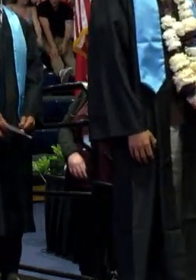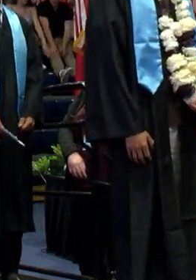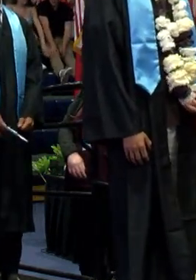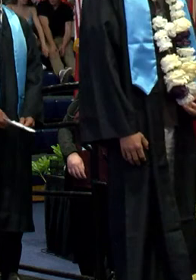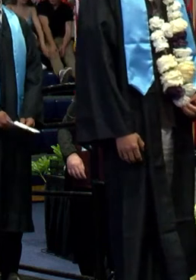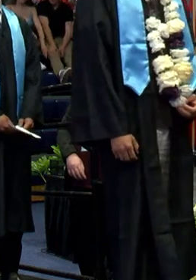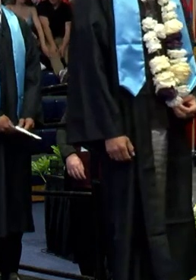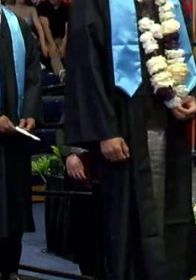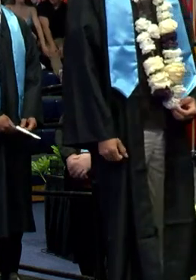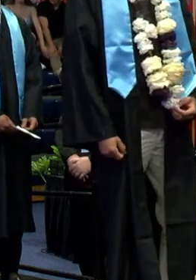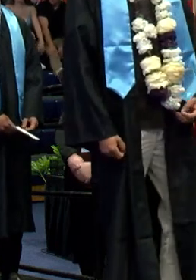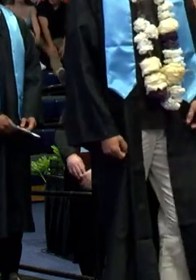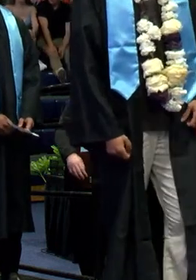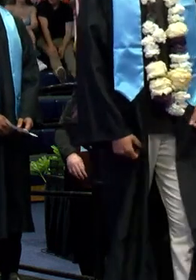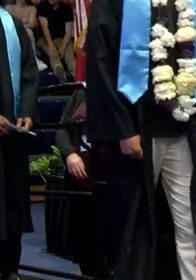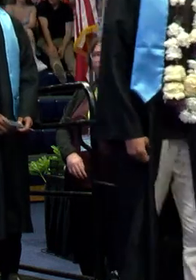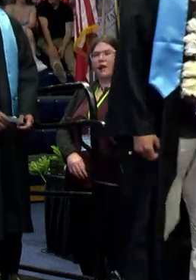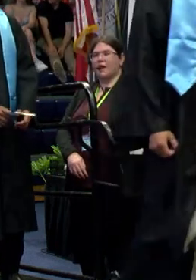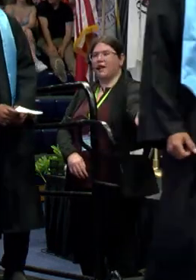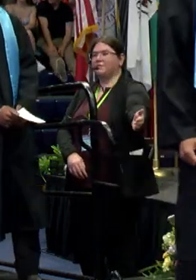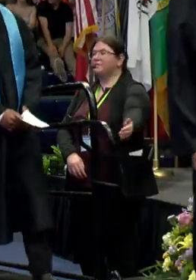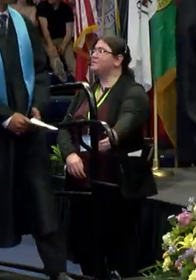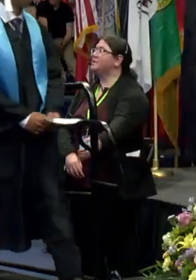Zubin Bisesar Kupishke.